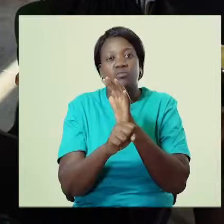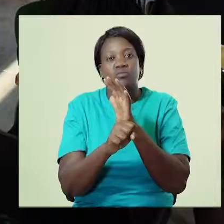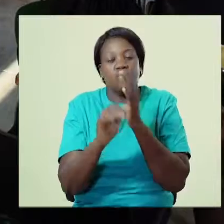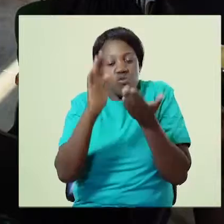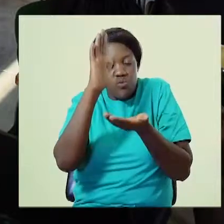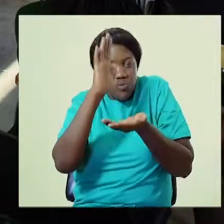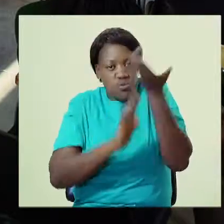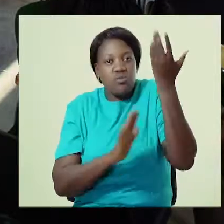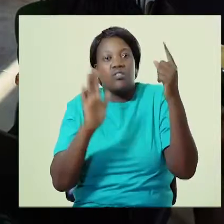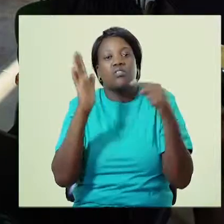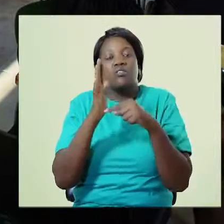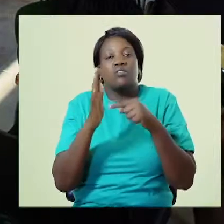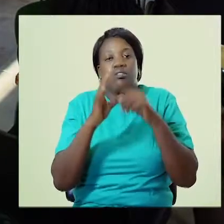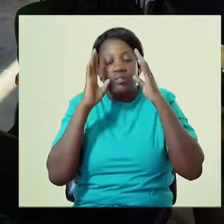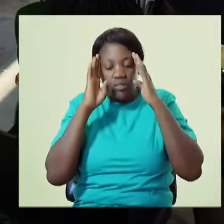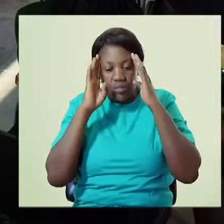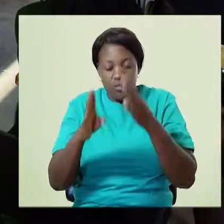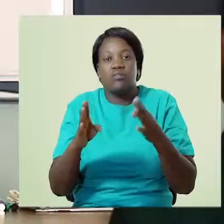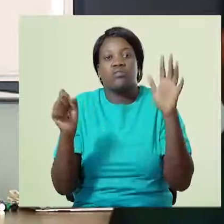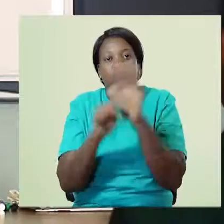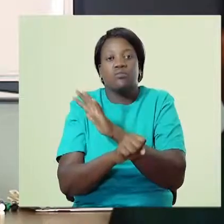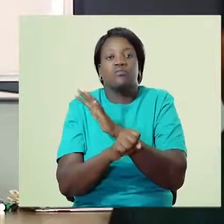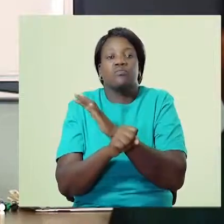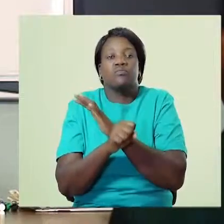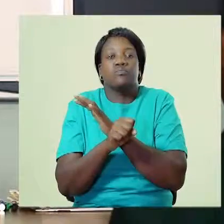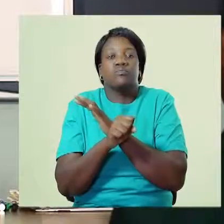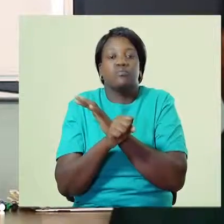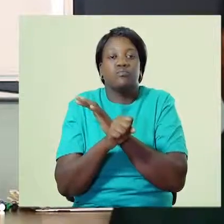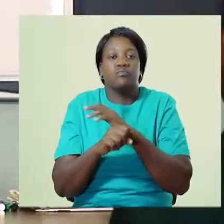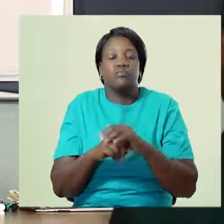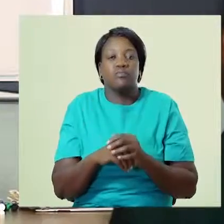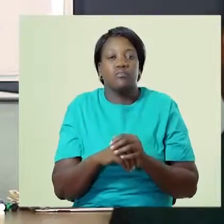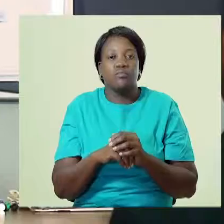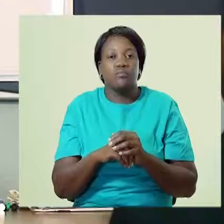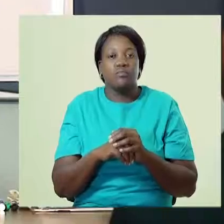high marks if you pay attention in today's class.